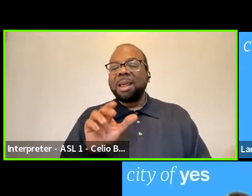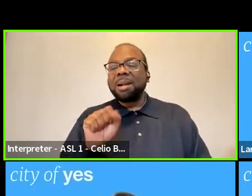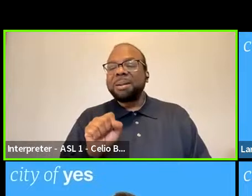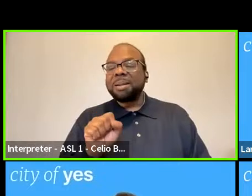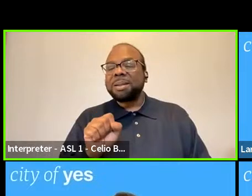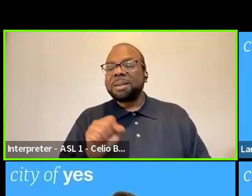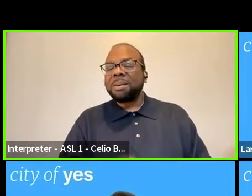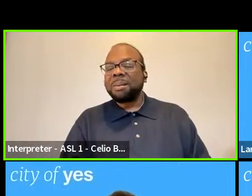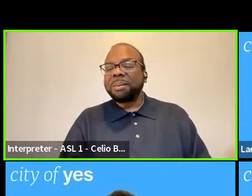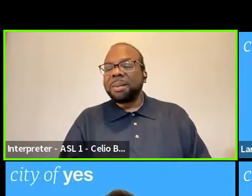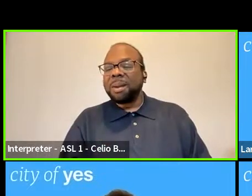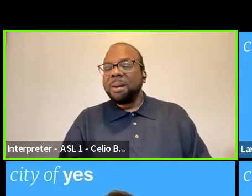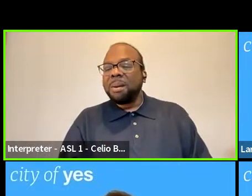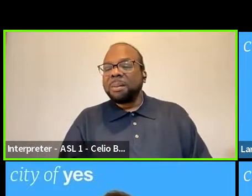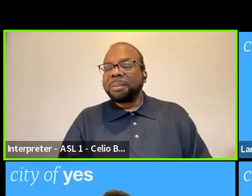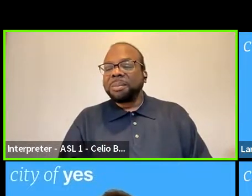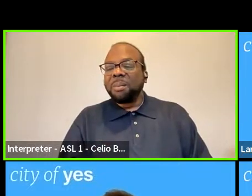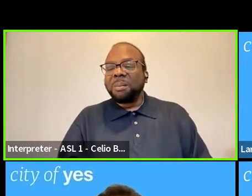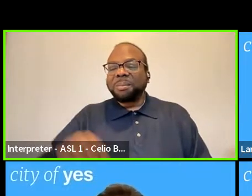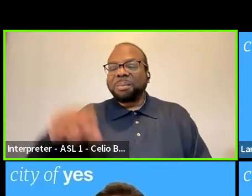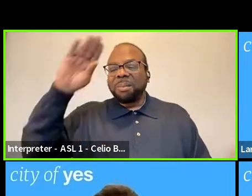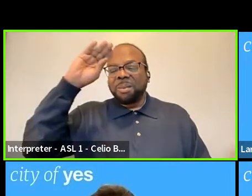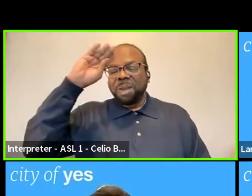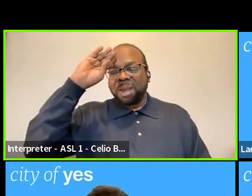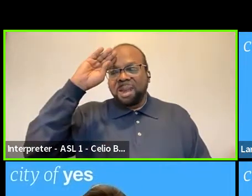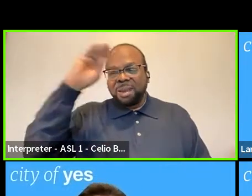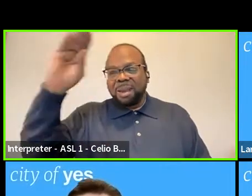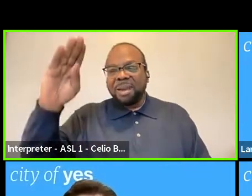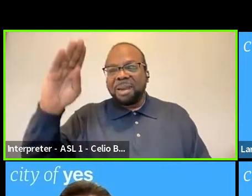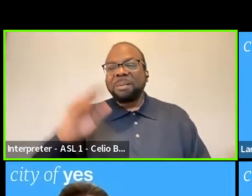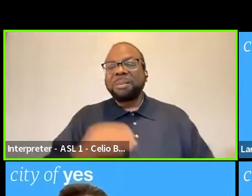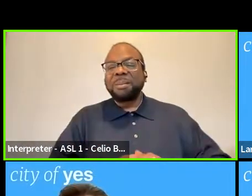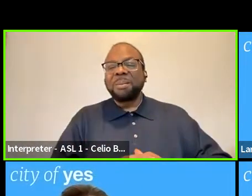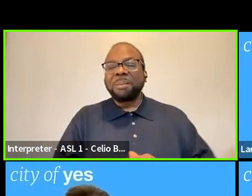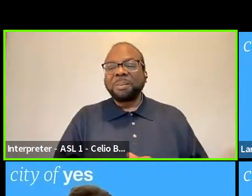Hi. Thank you for the question. Hi, how are you?